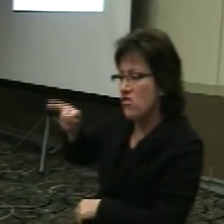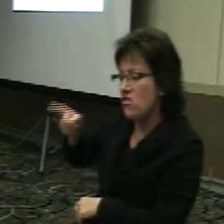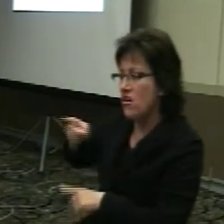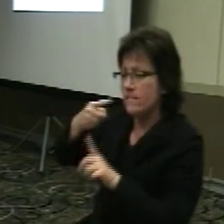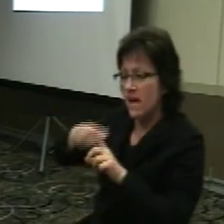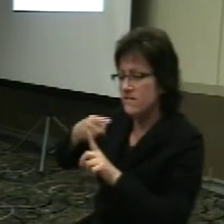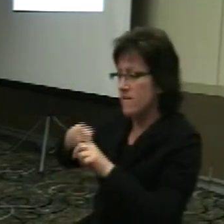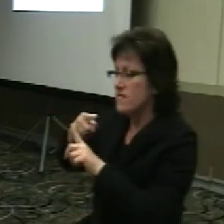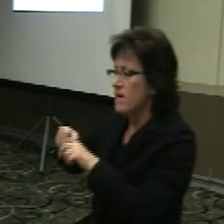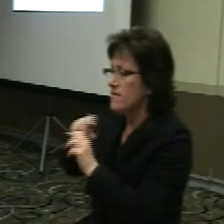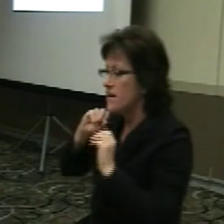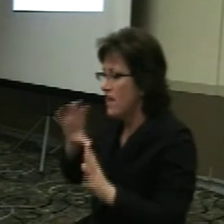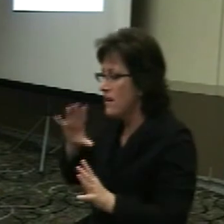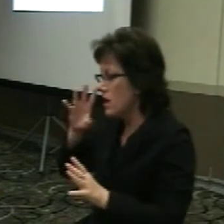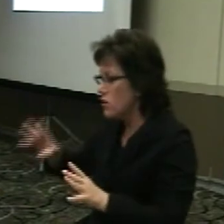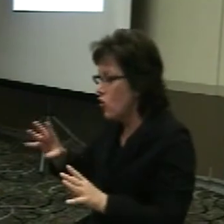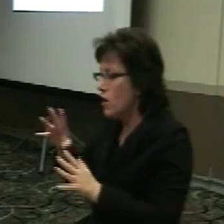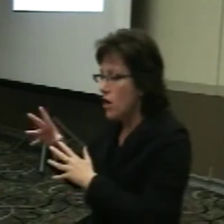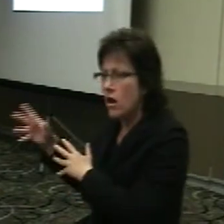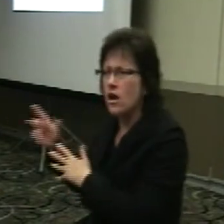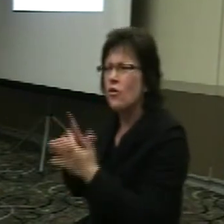Reprimand, nothing. What's going on here?